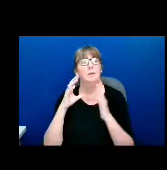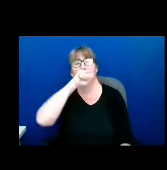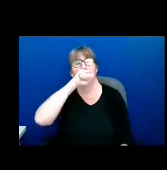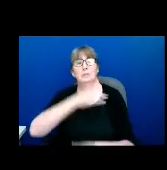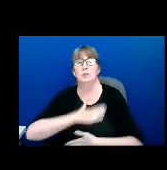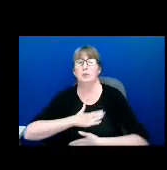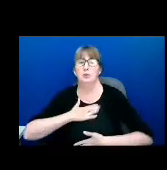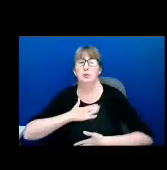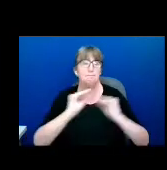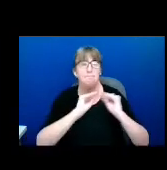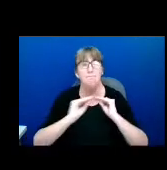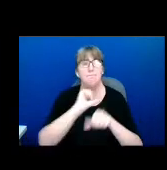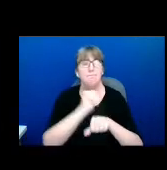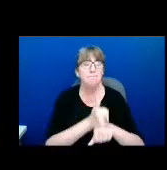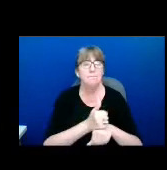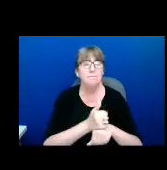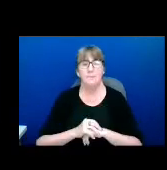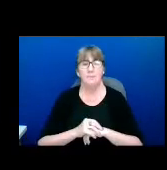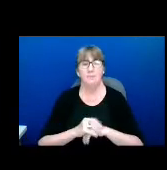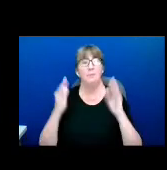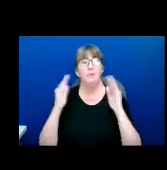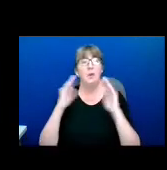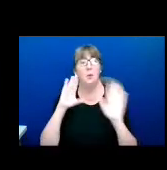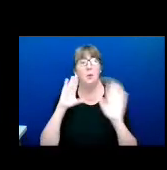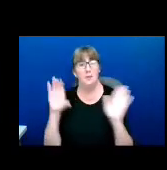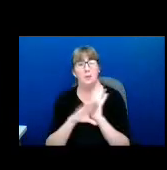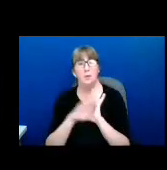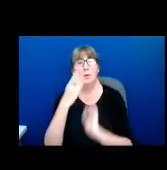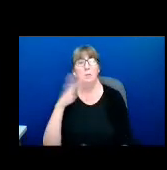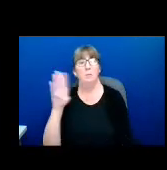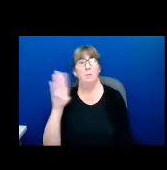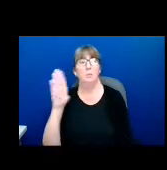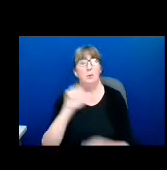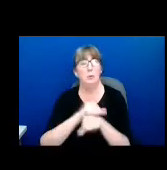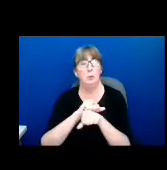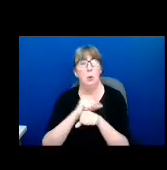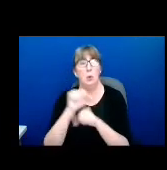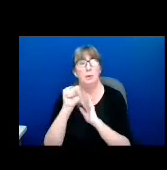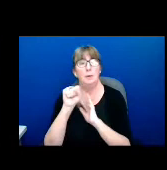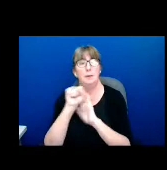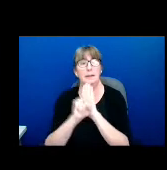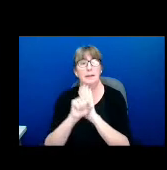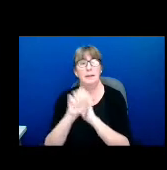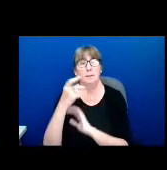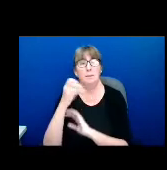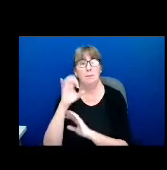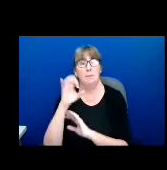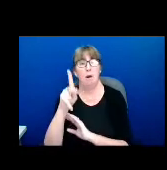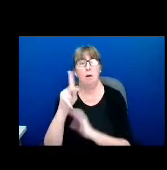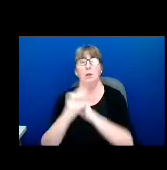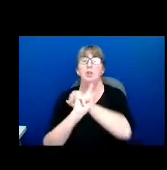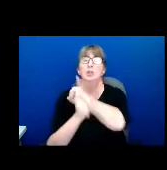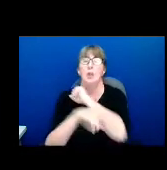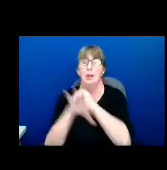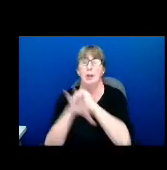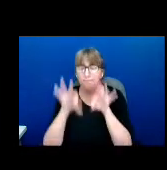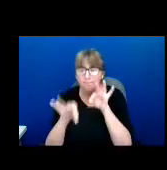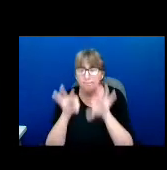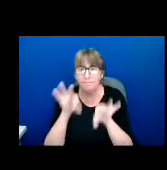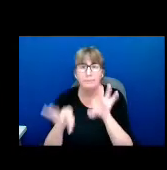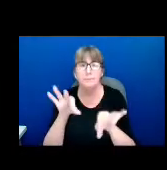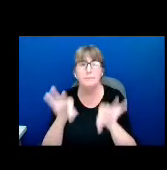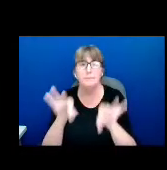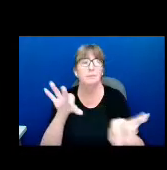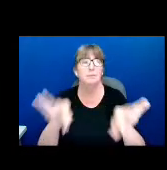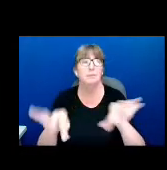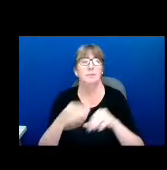on. Another shot there of Bluestone State Park with micro trash earlier this school year at their